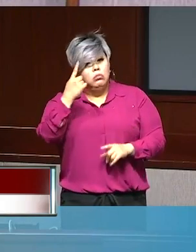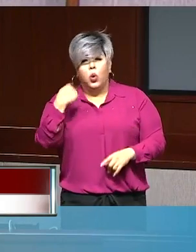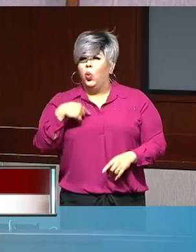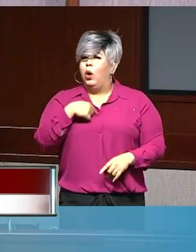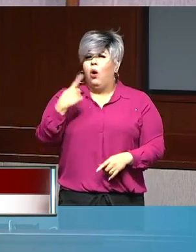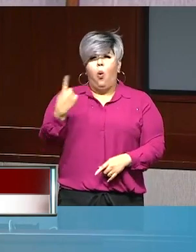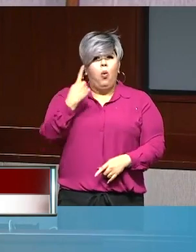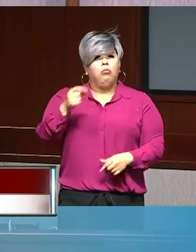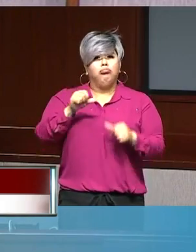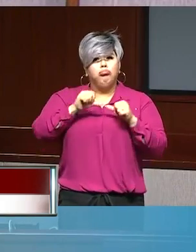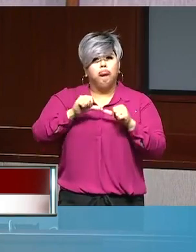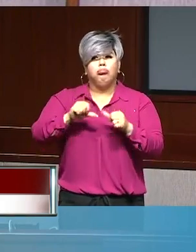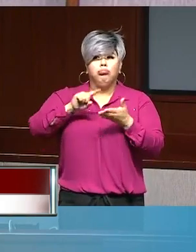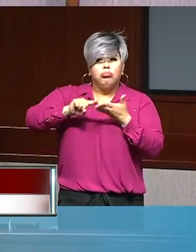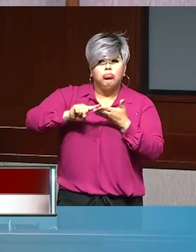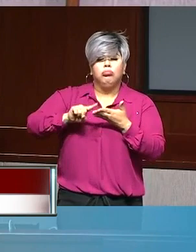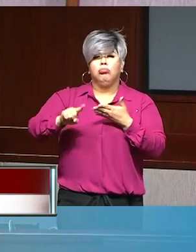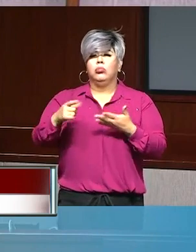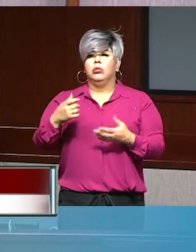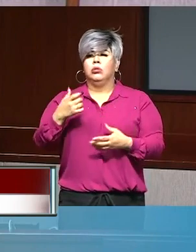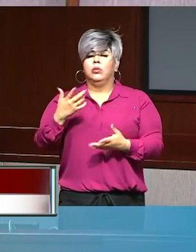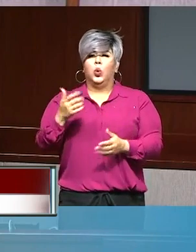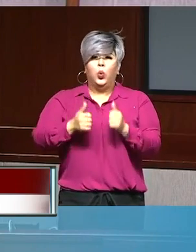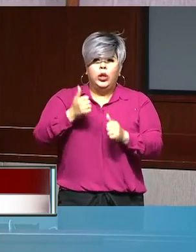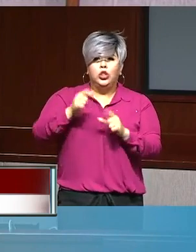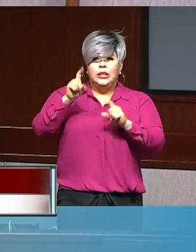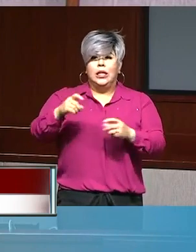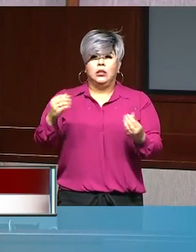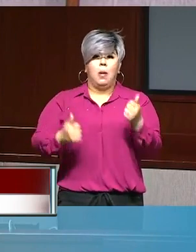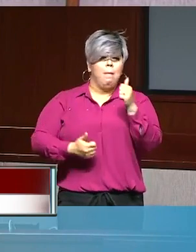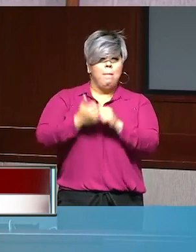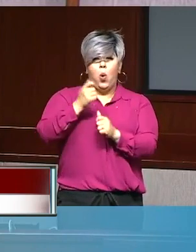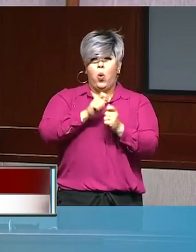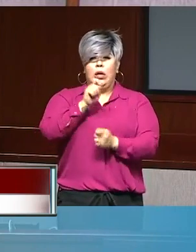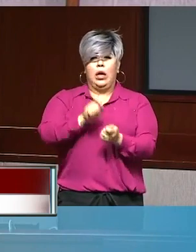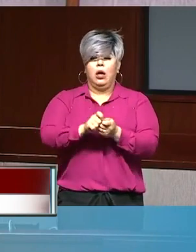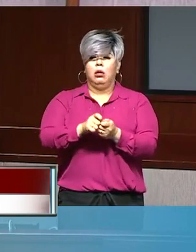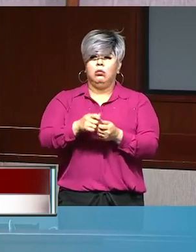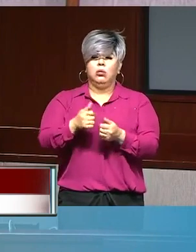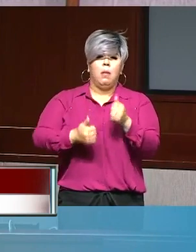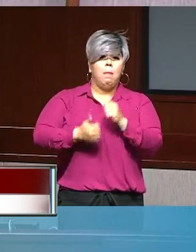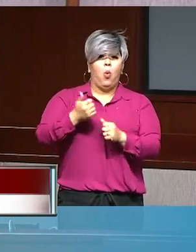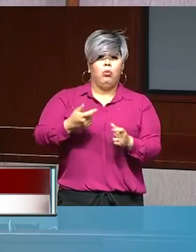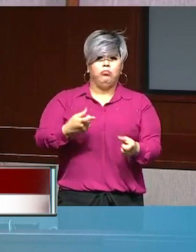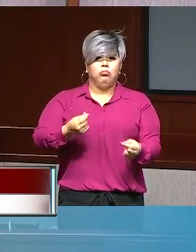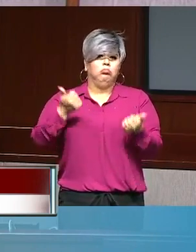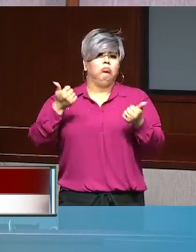further into which of these tests provide the most accurate and timely results.